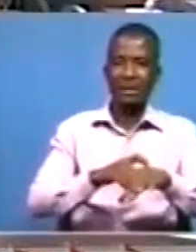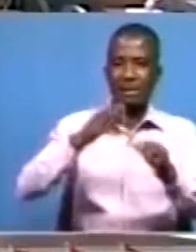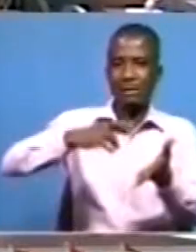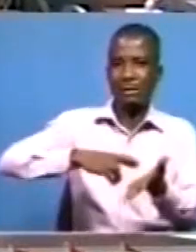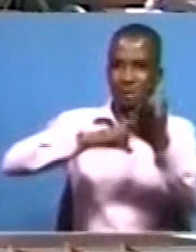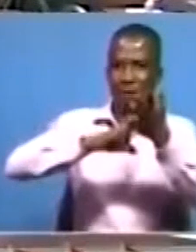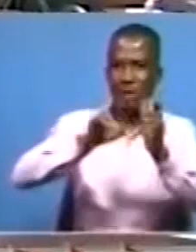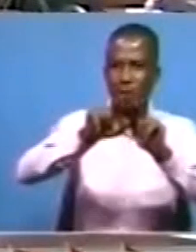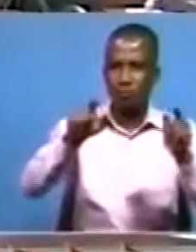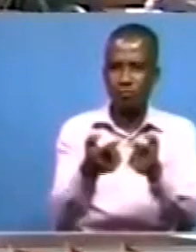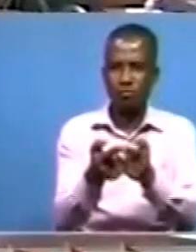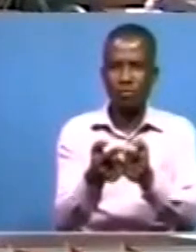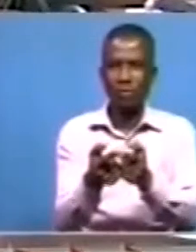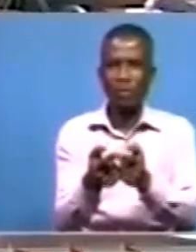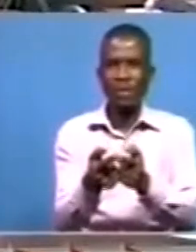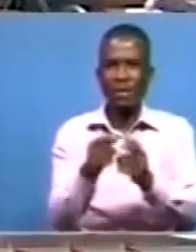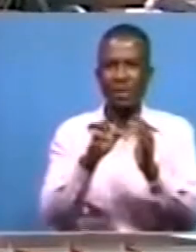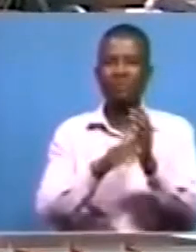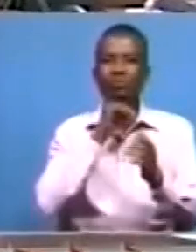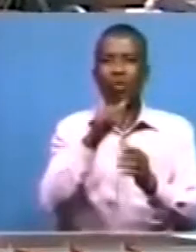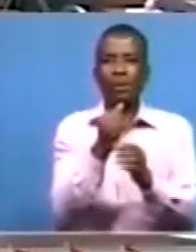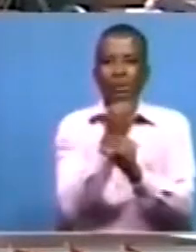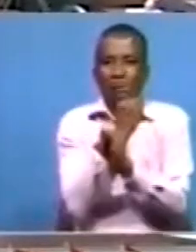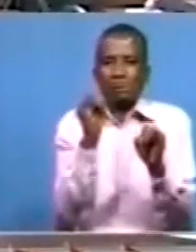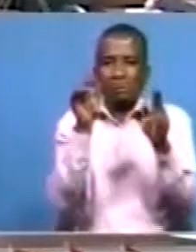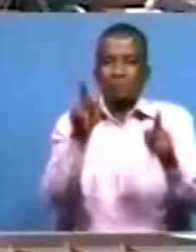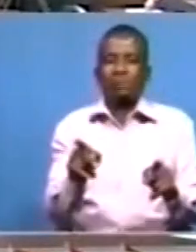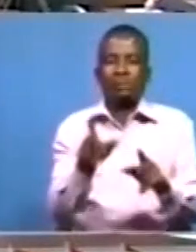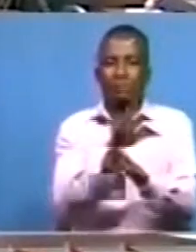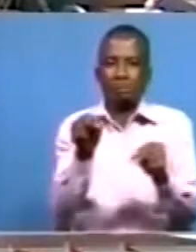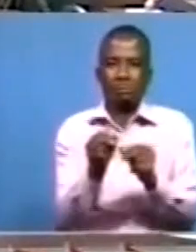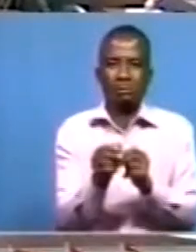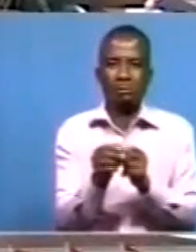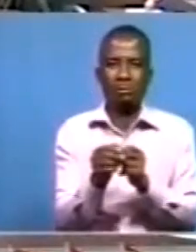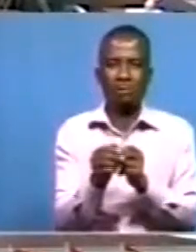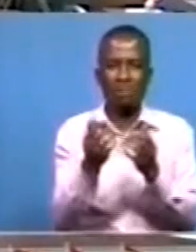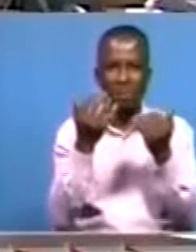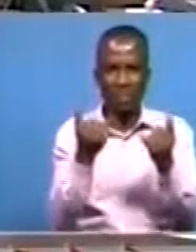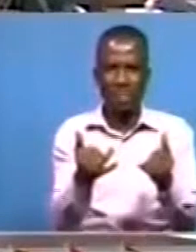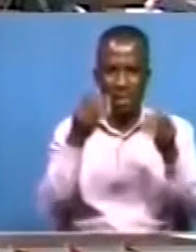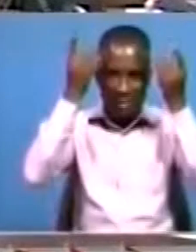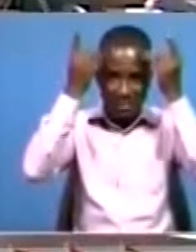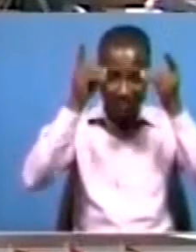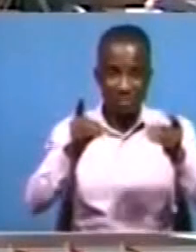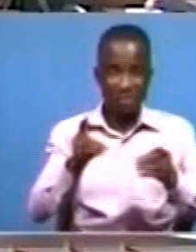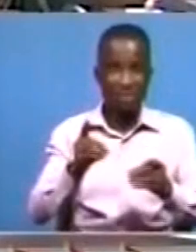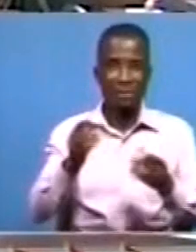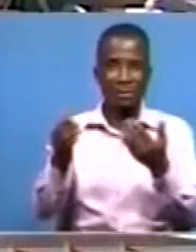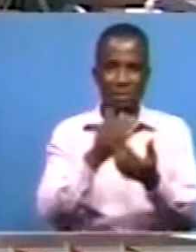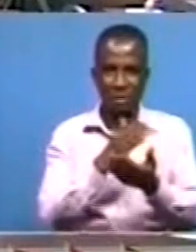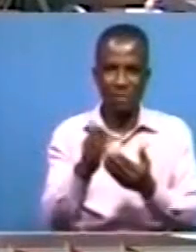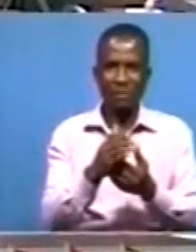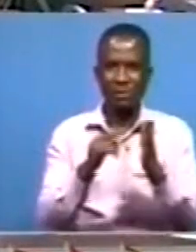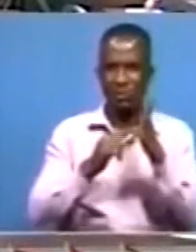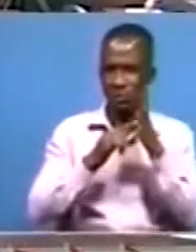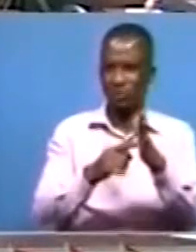representative of a party in this suit, and not in her personal capacity as a party in the suit. The decision whether or not to